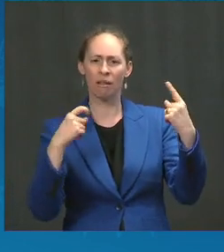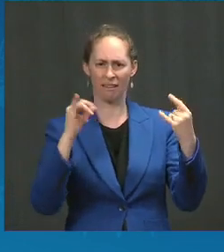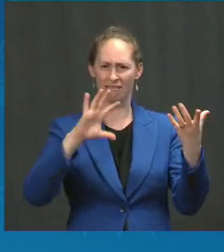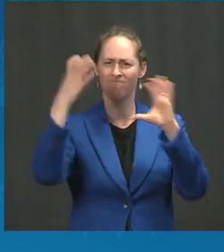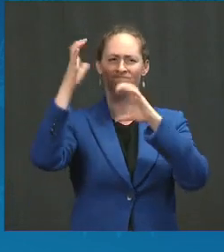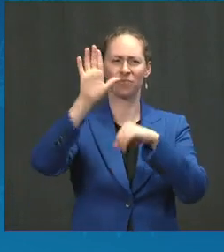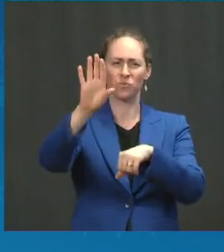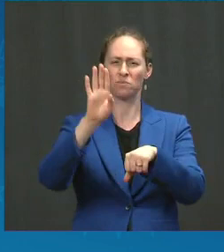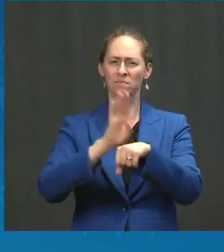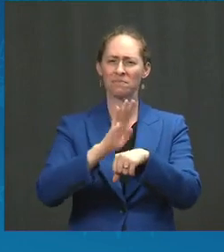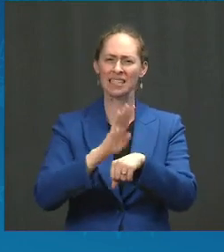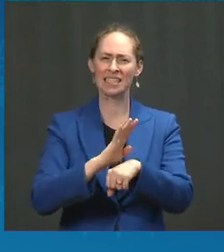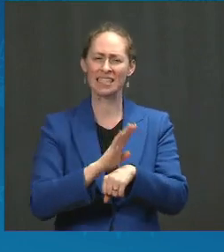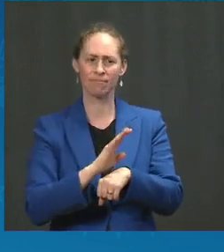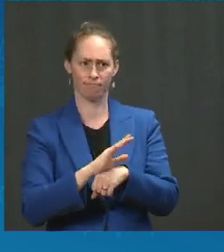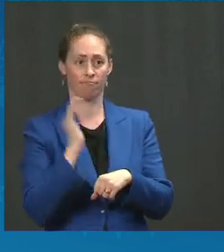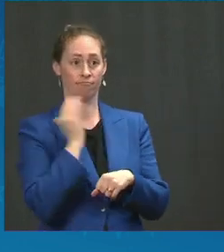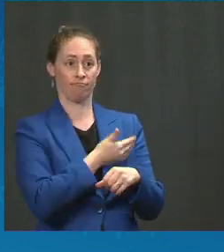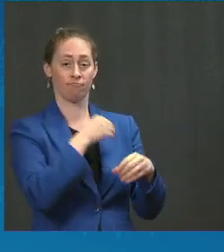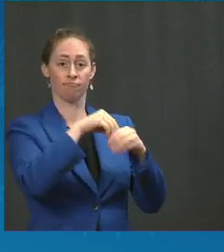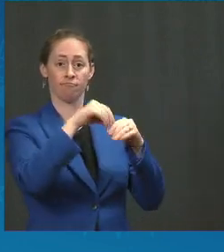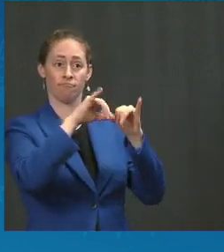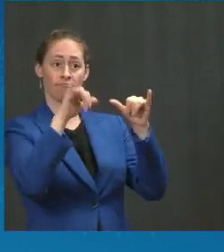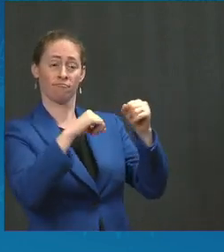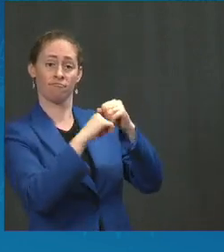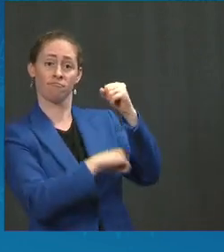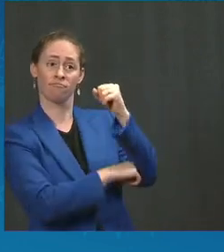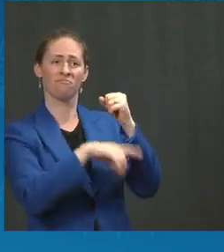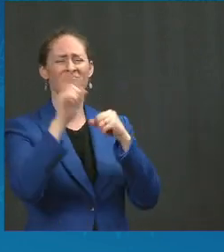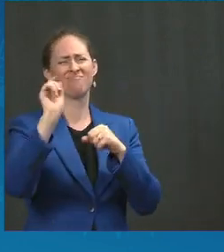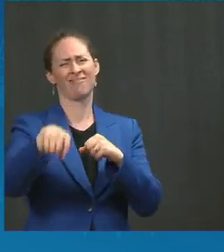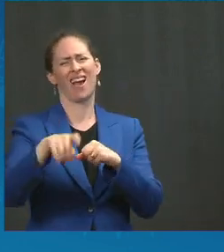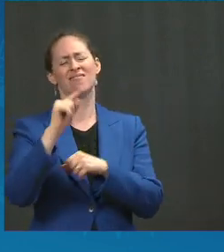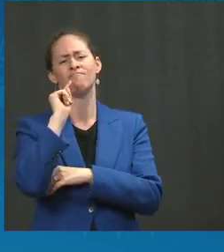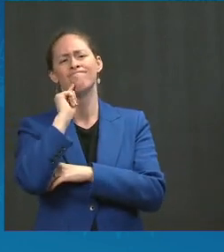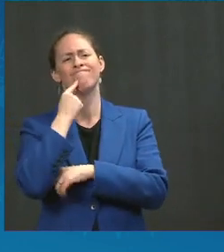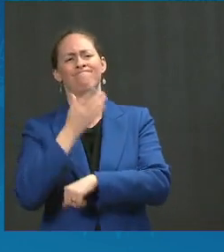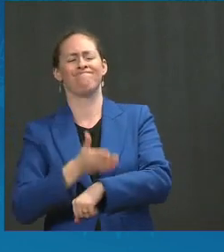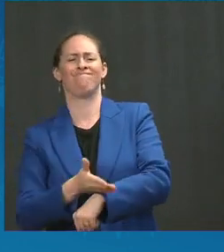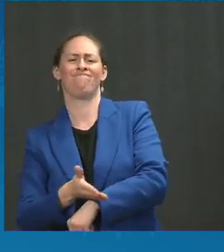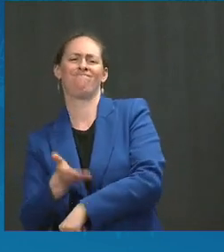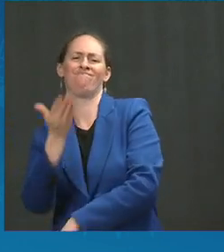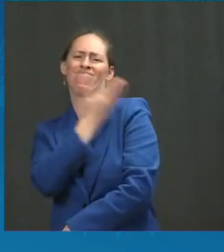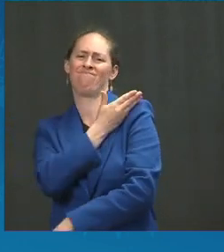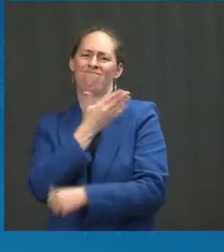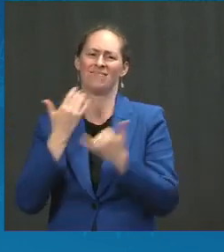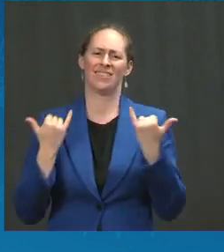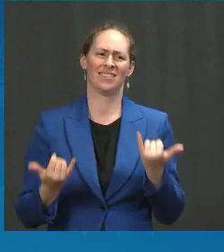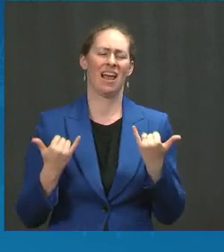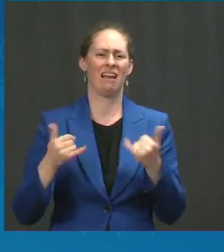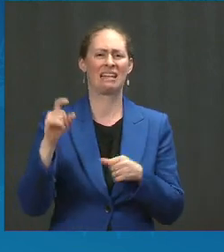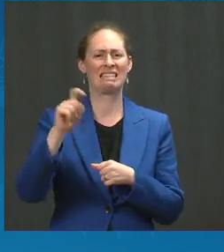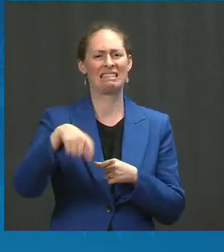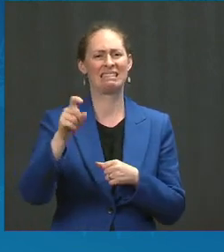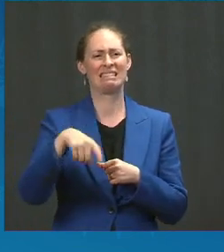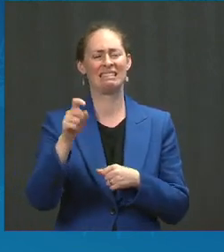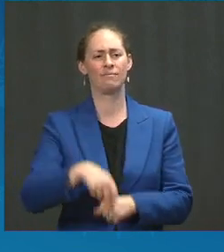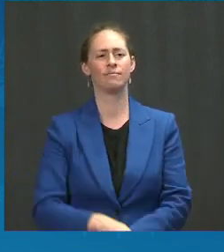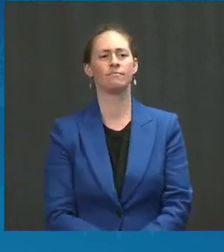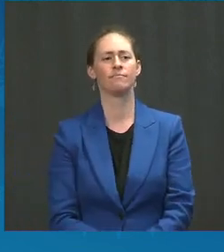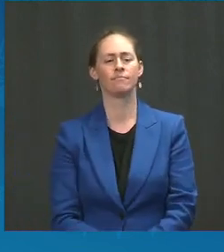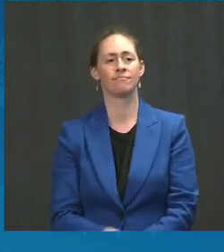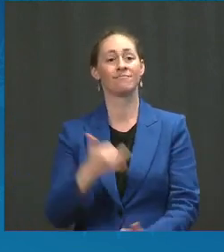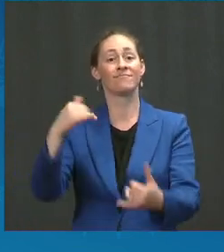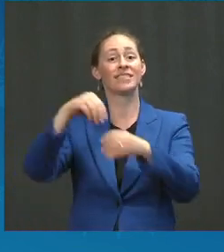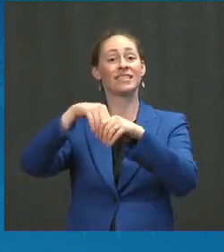an upgrade. And the bipartisan infrastructure deal, for that reason, is, we believe, historic,